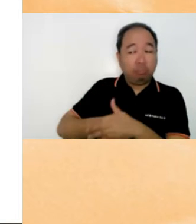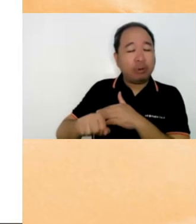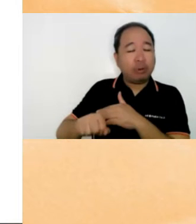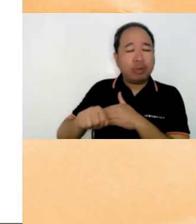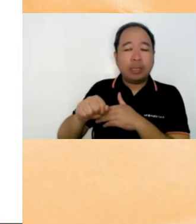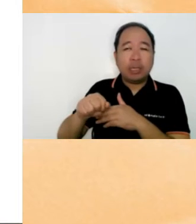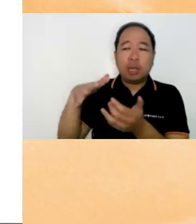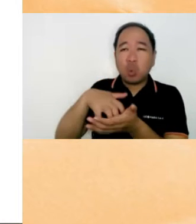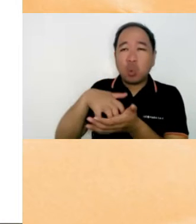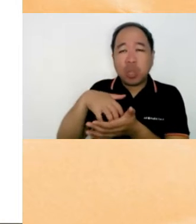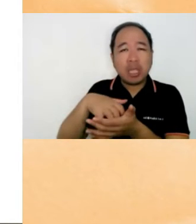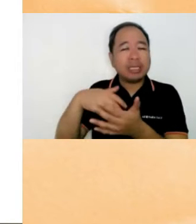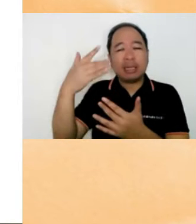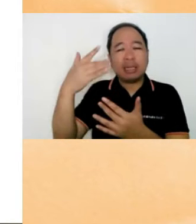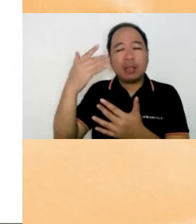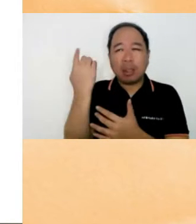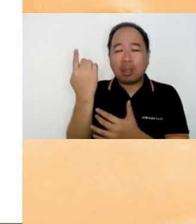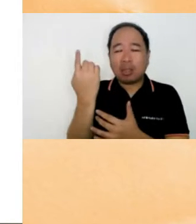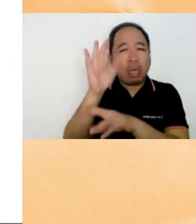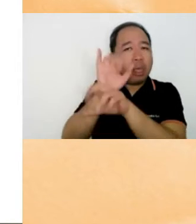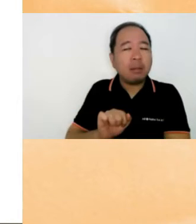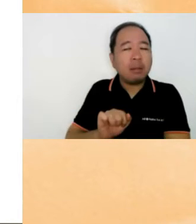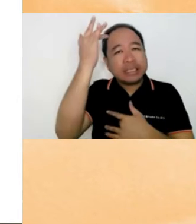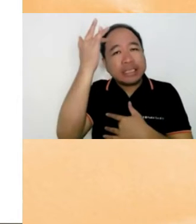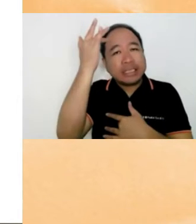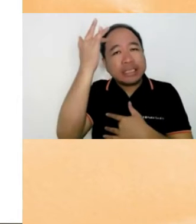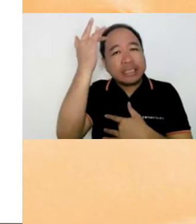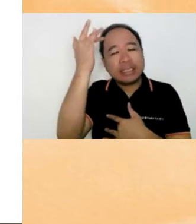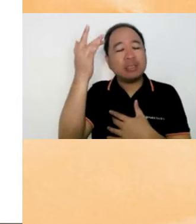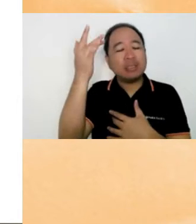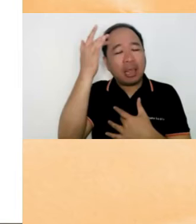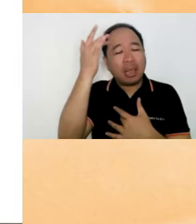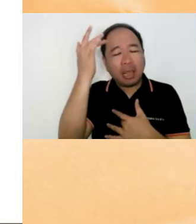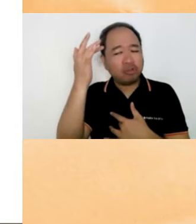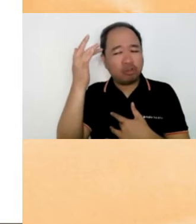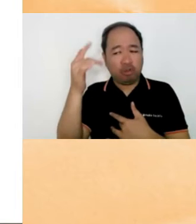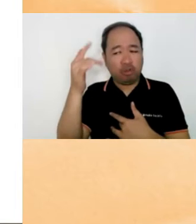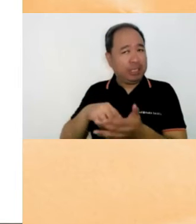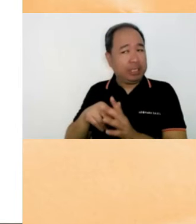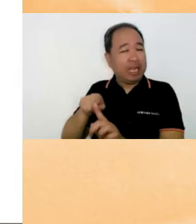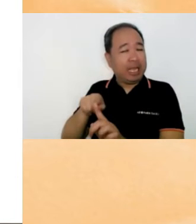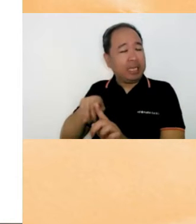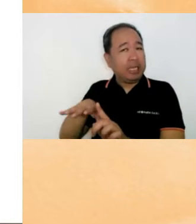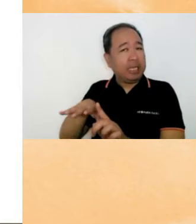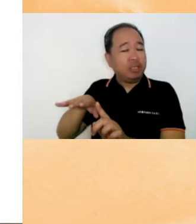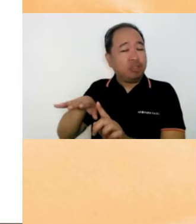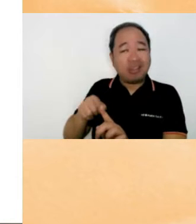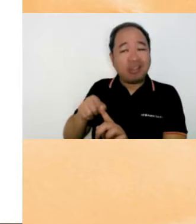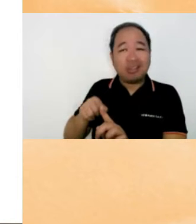because the stress of being ill may make it more difficult for the child to develop normally.